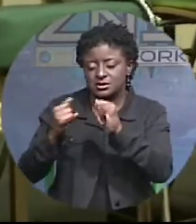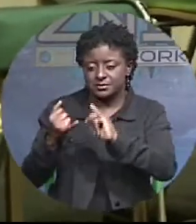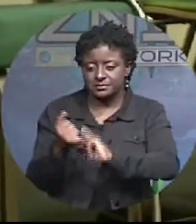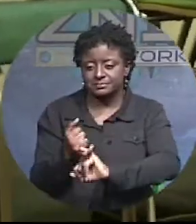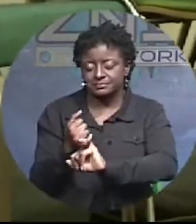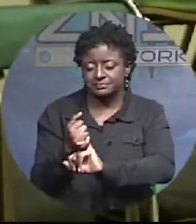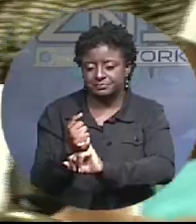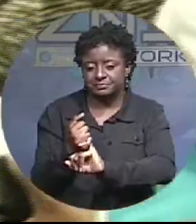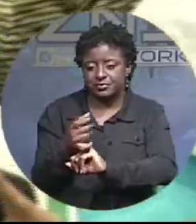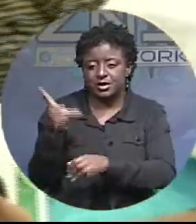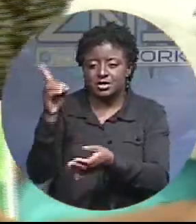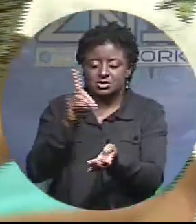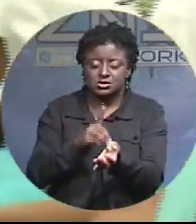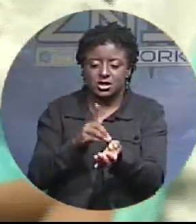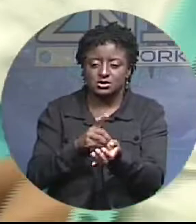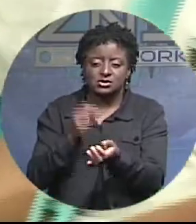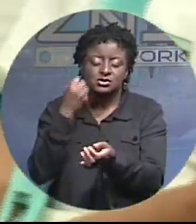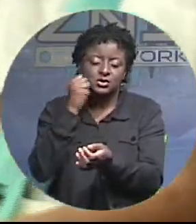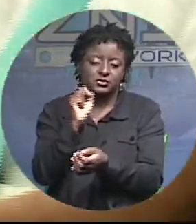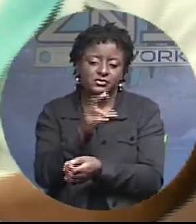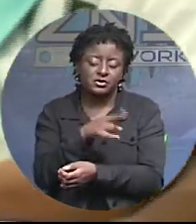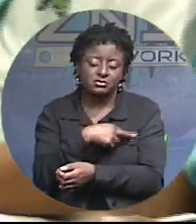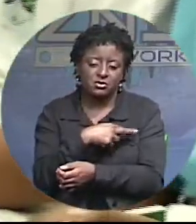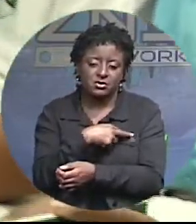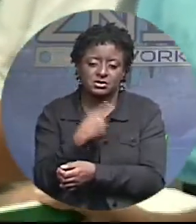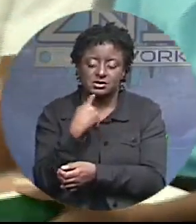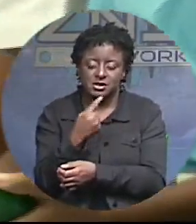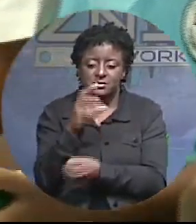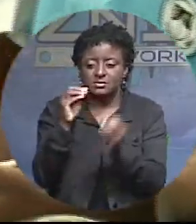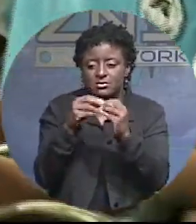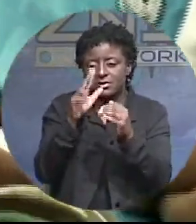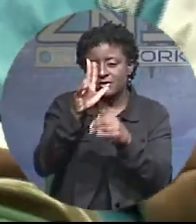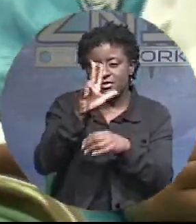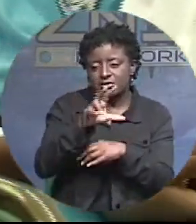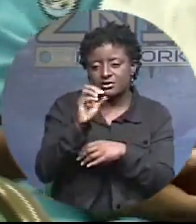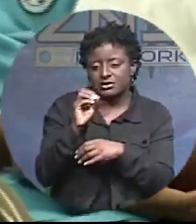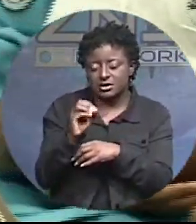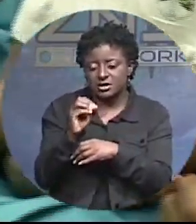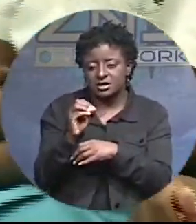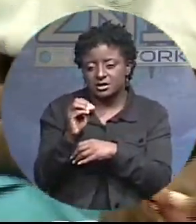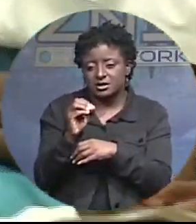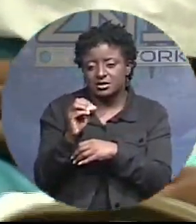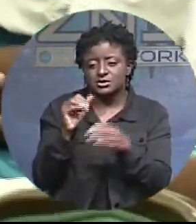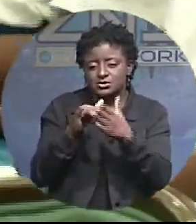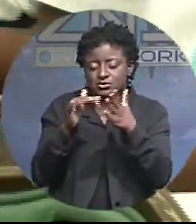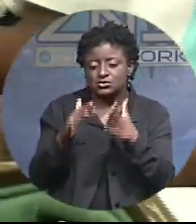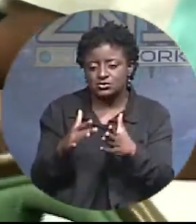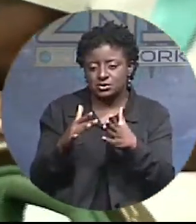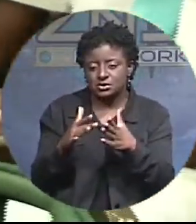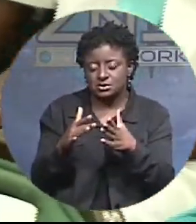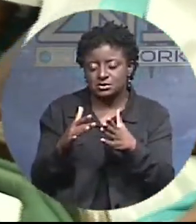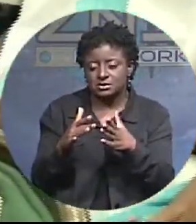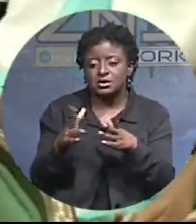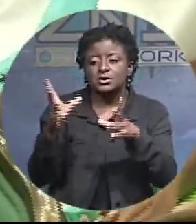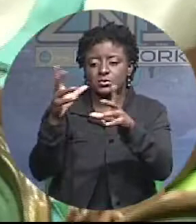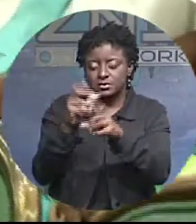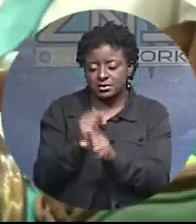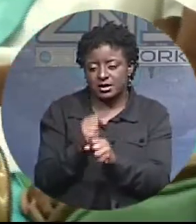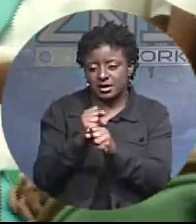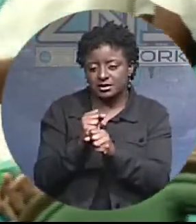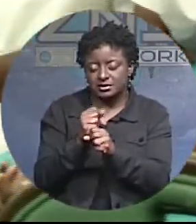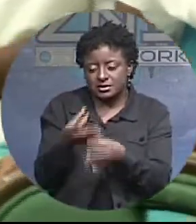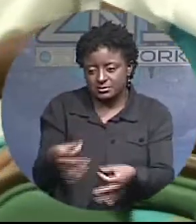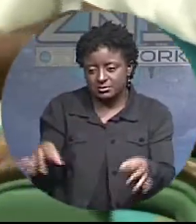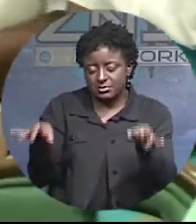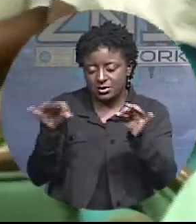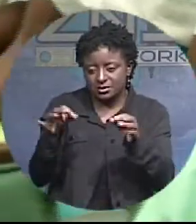of the Bahamas, Dr. Sophia Rule, says that more than 30 students from several colleges and universities will receive some vital information that